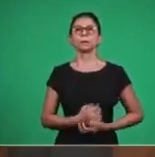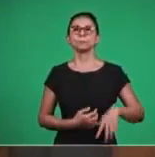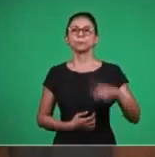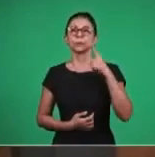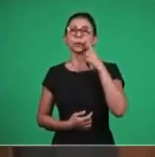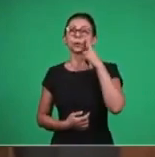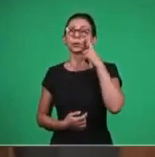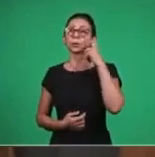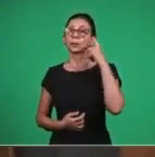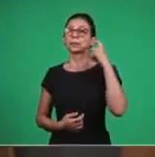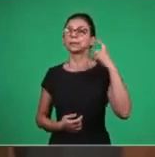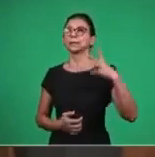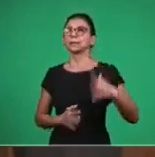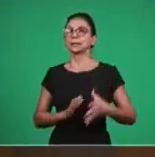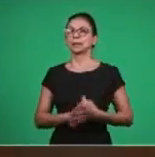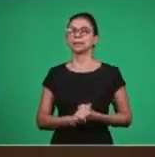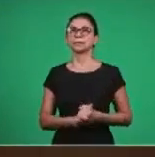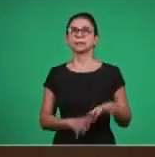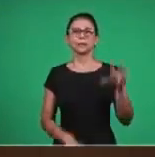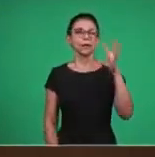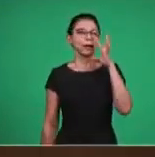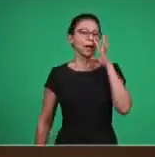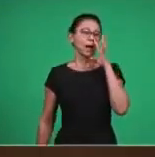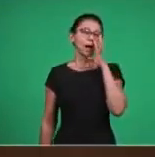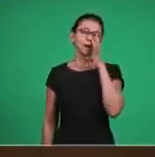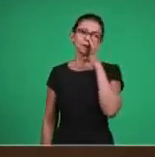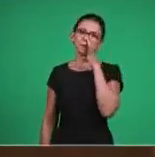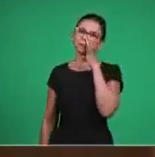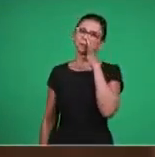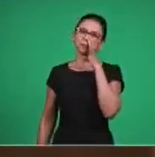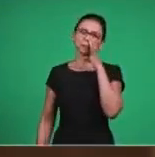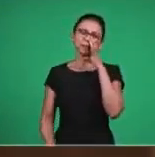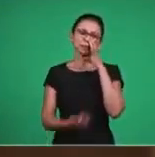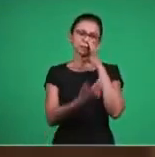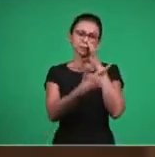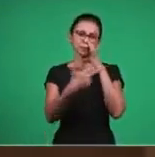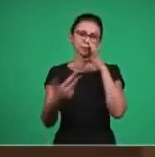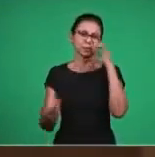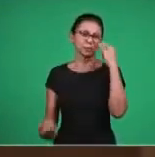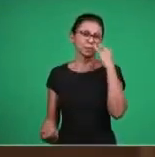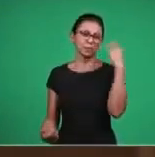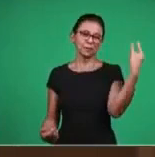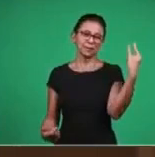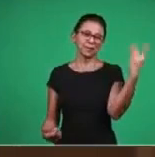The selfish interest of this person is always to be admiring what that person